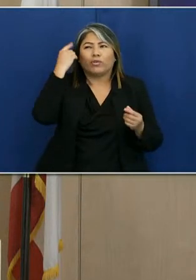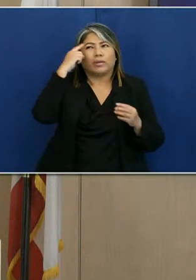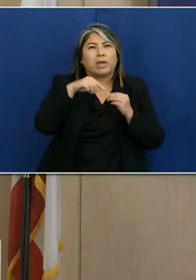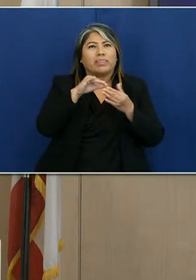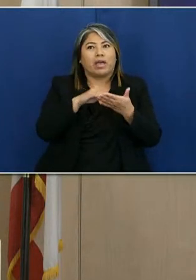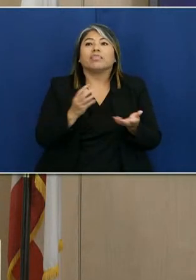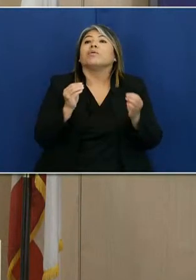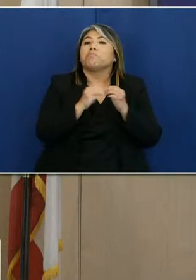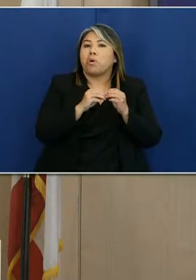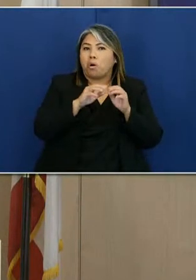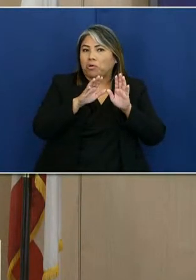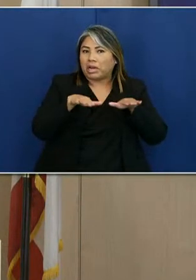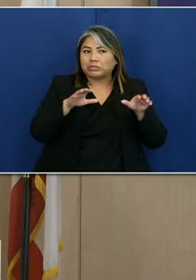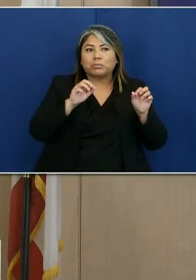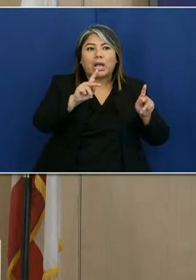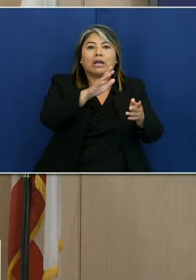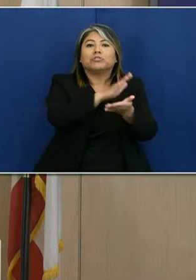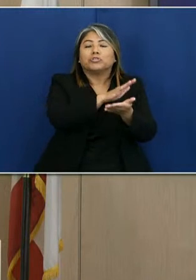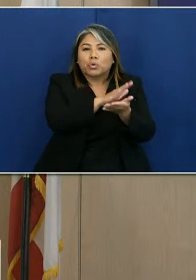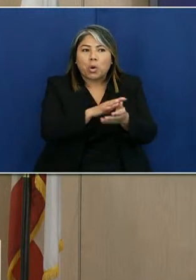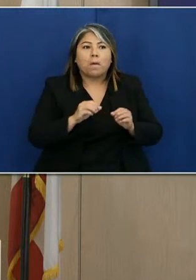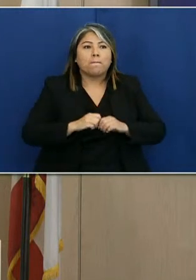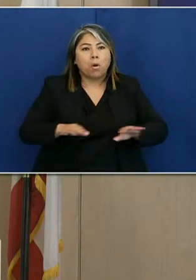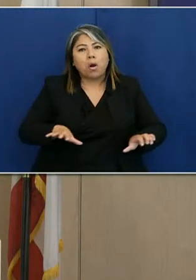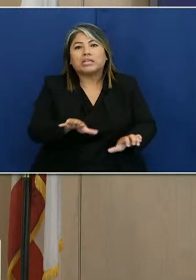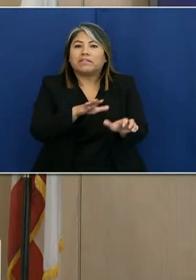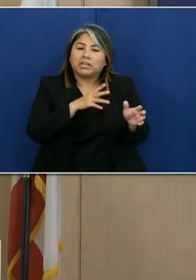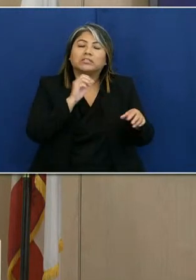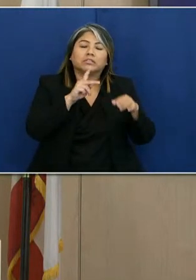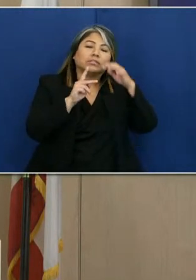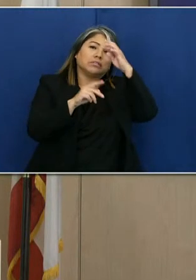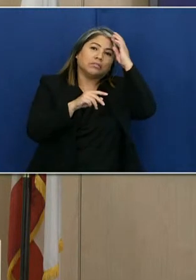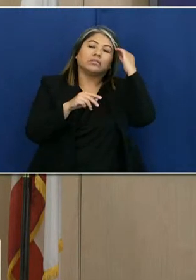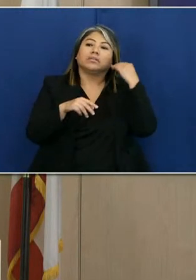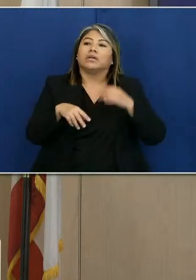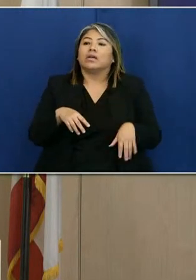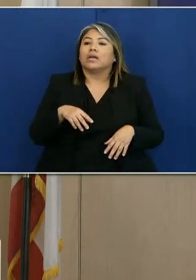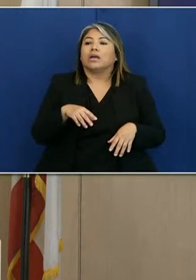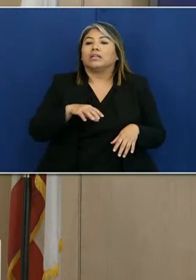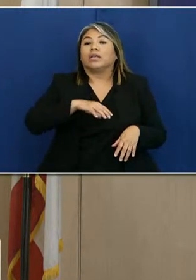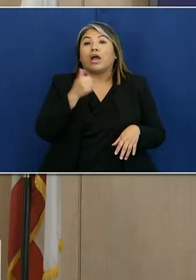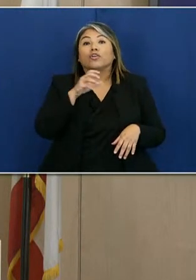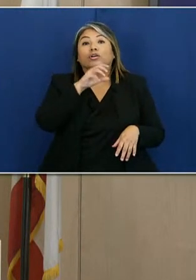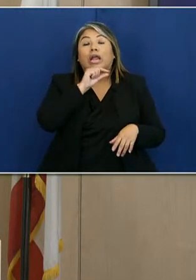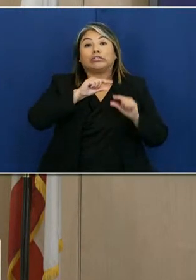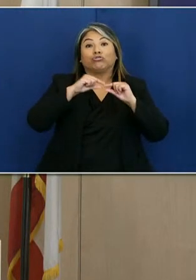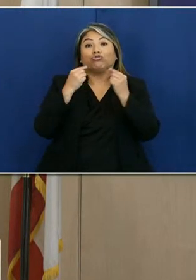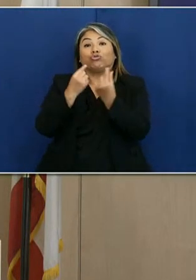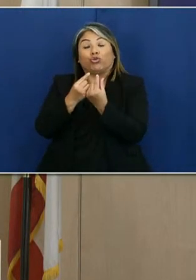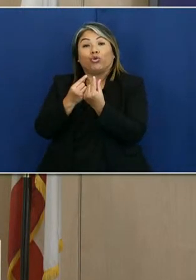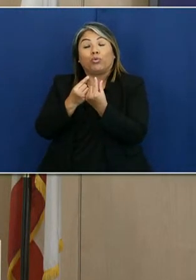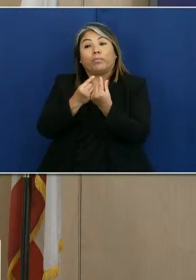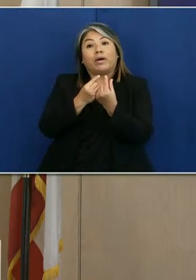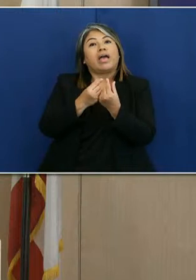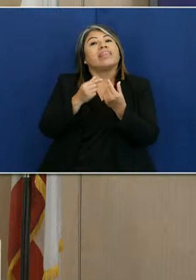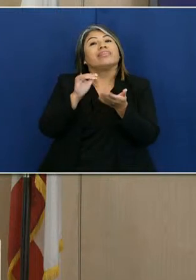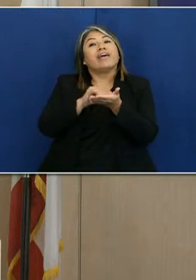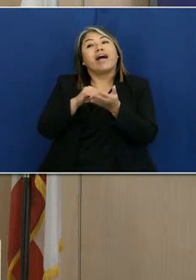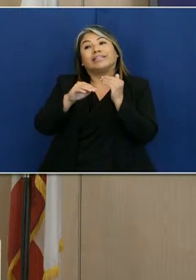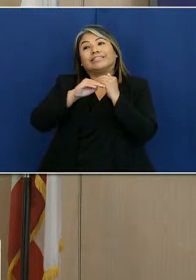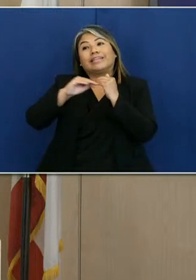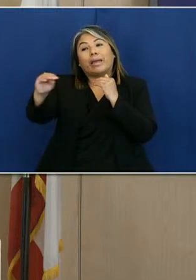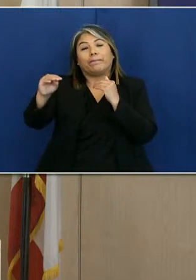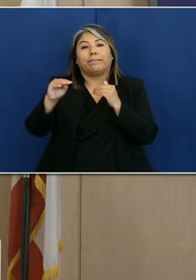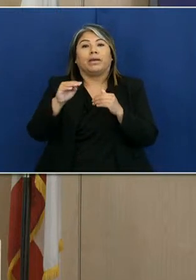There are more kids going back to school, doing a little bit more activities, and the other age groups relatively stayed the same between